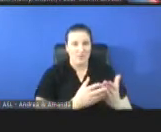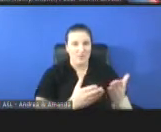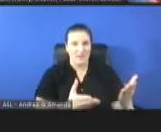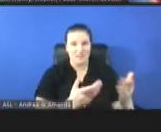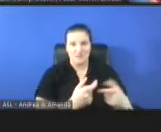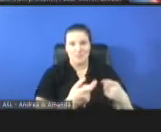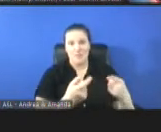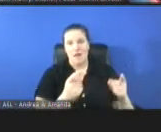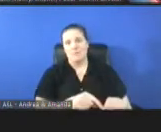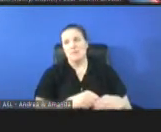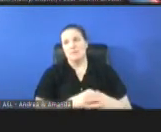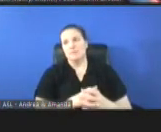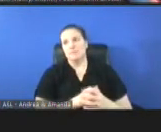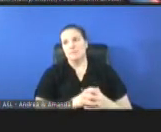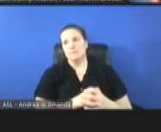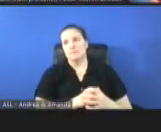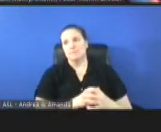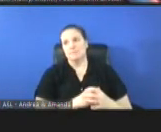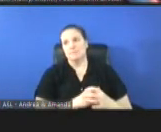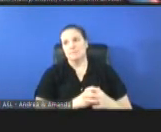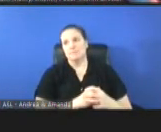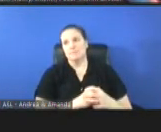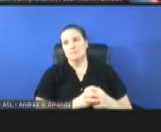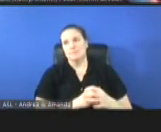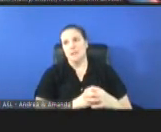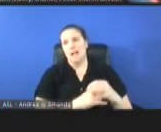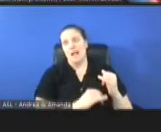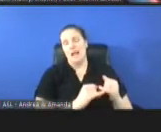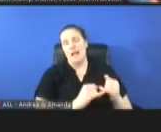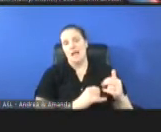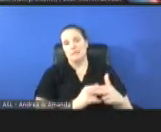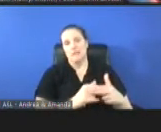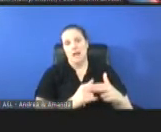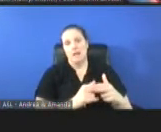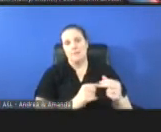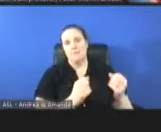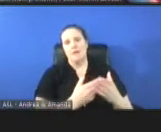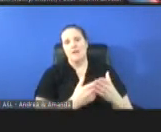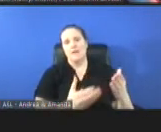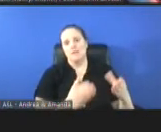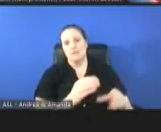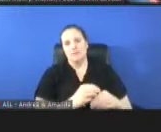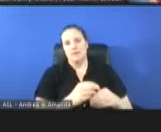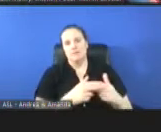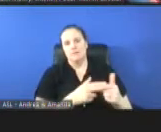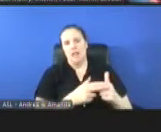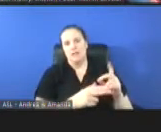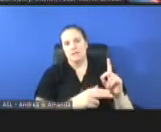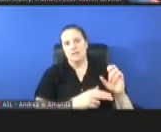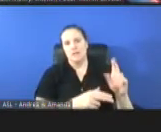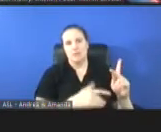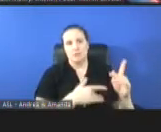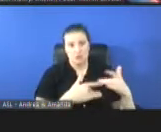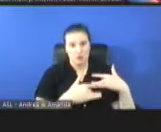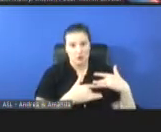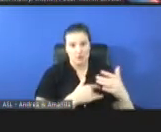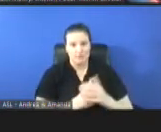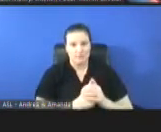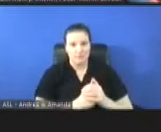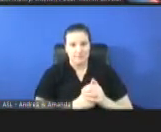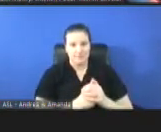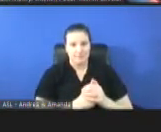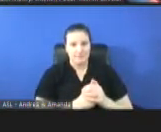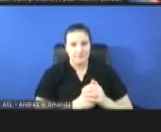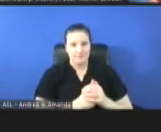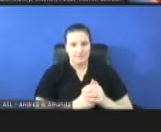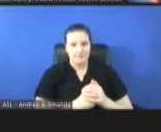And not just, as you've all said, the last slide, but many things within the slide deck are very concerning. And